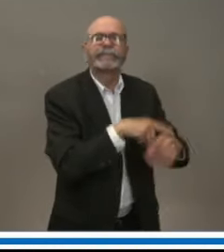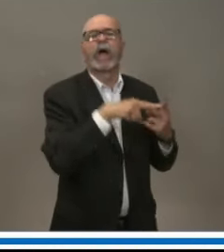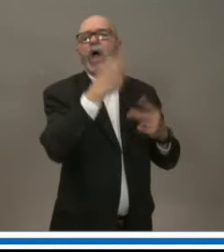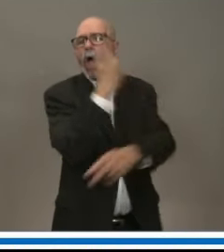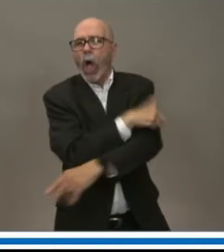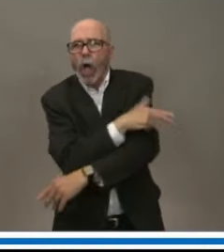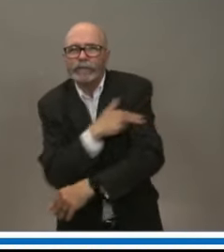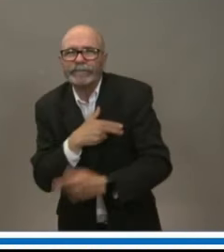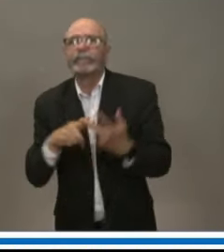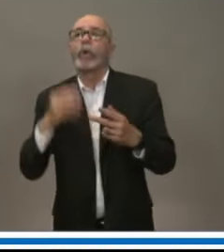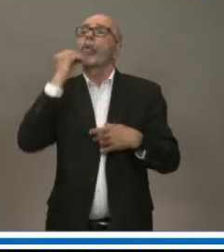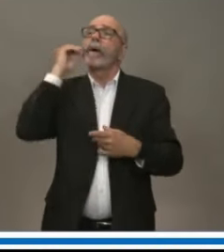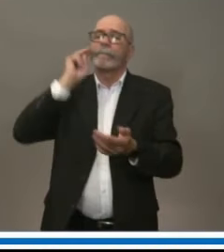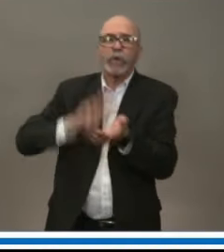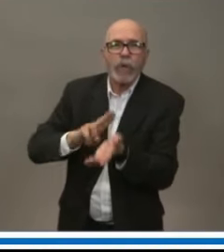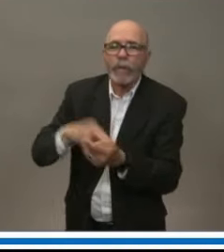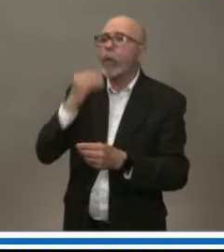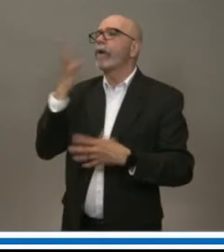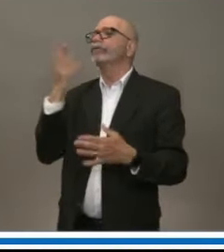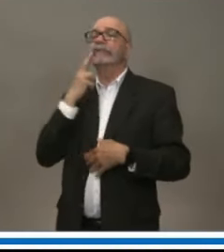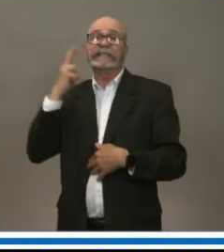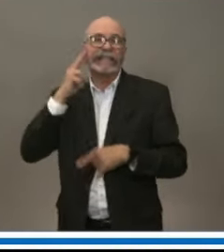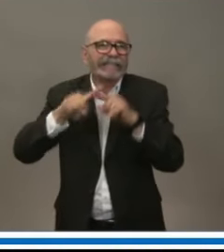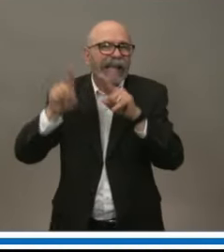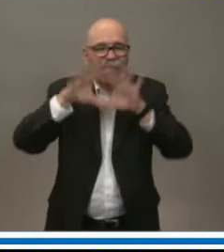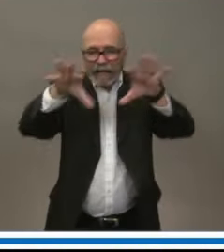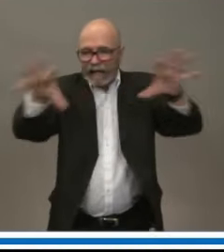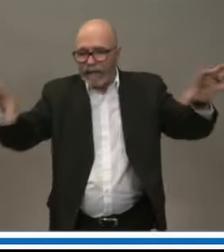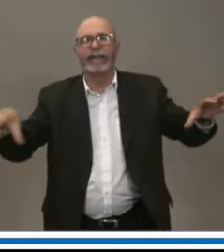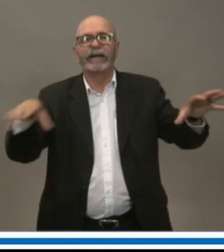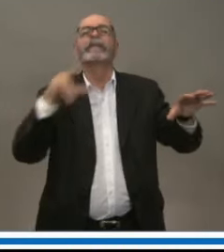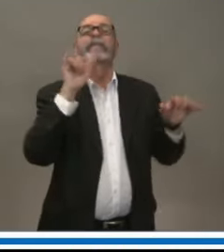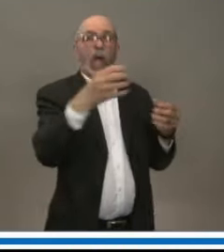home care. Doctors in their offices will have access to